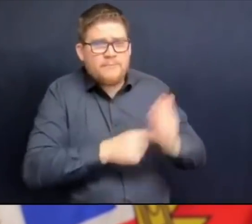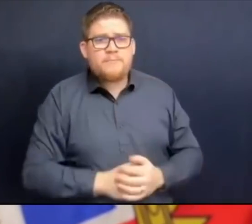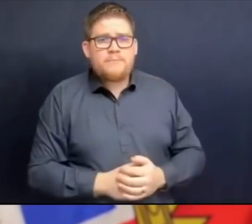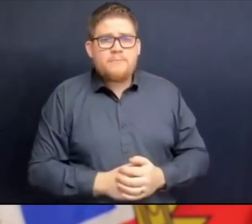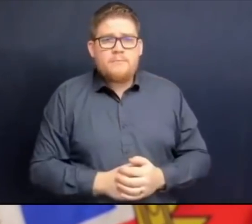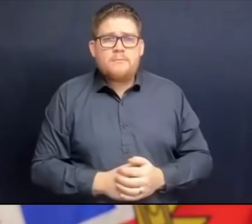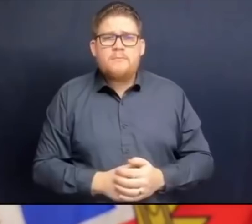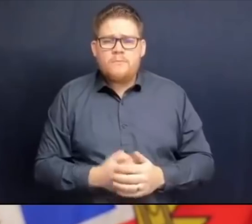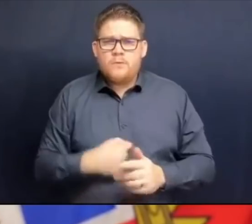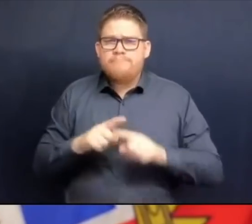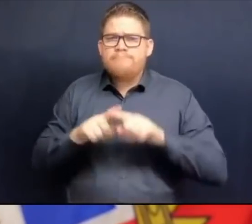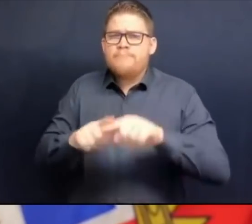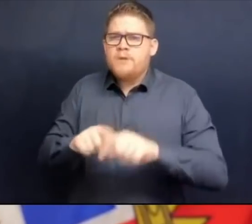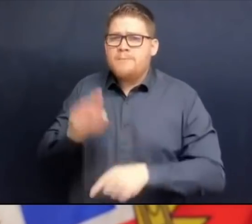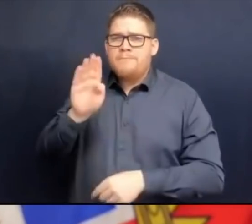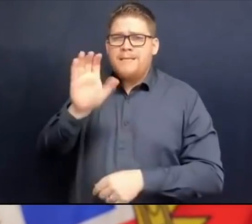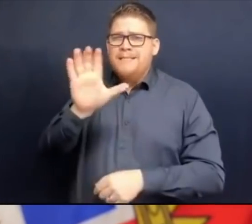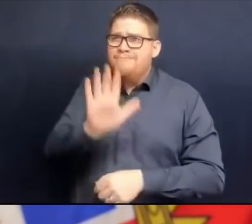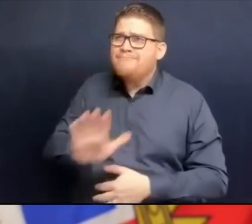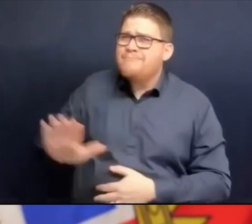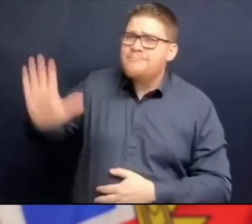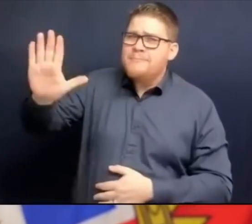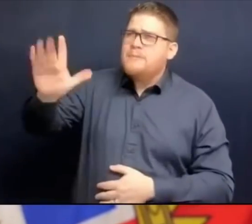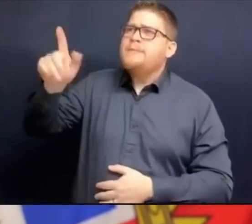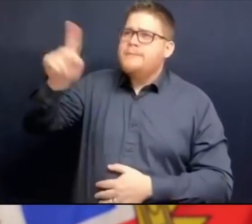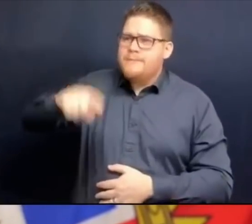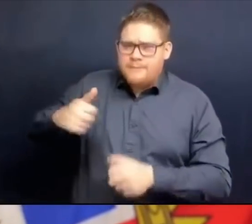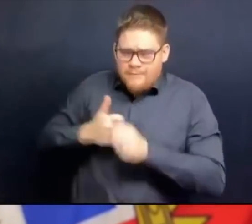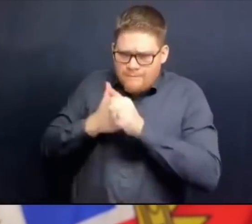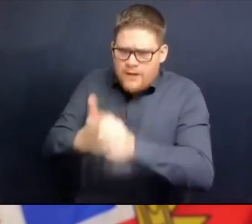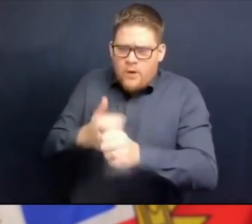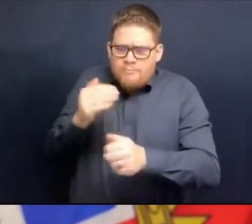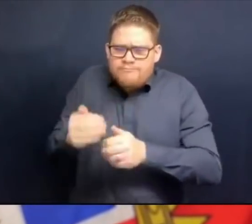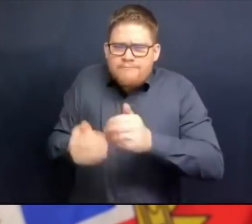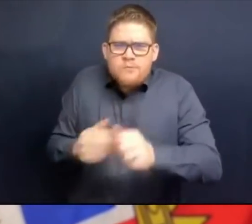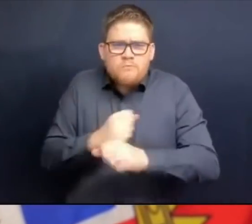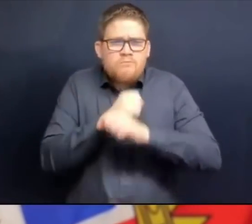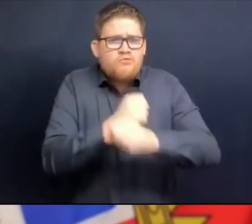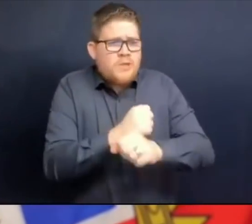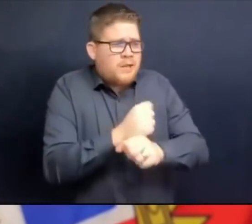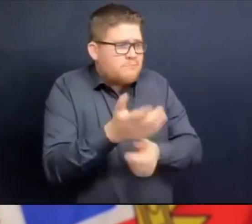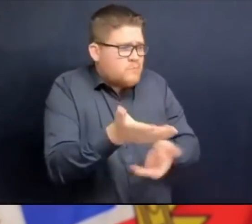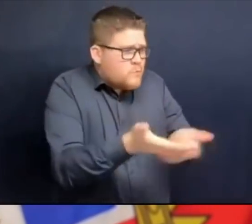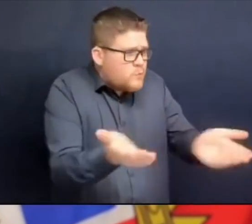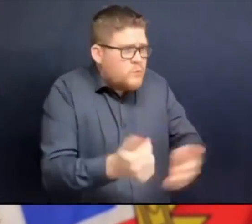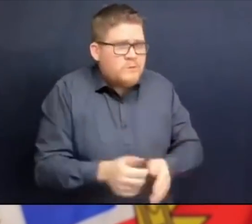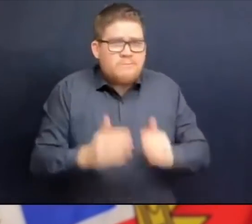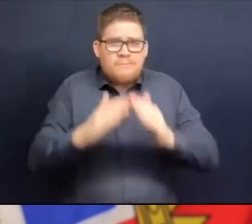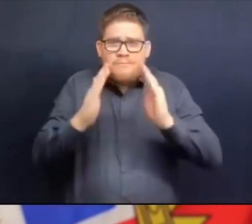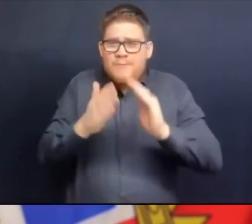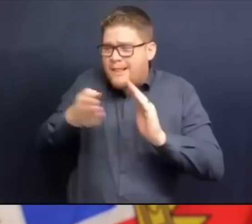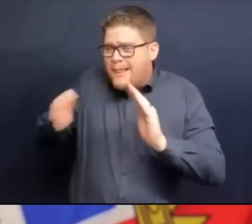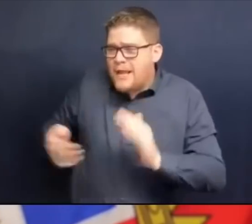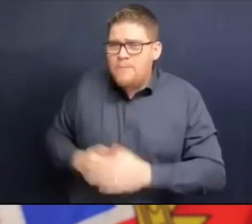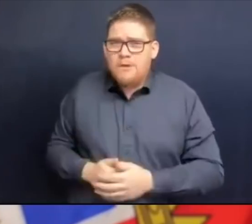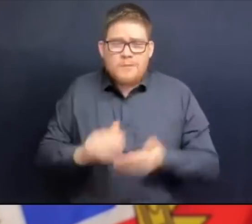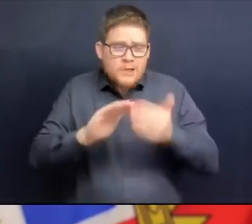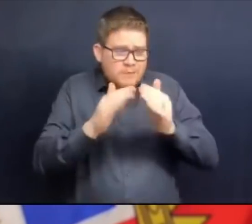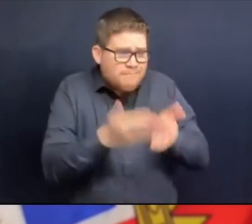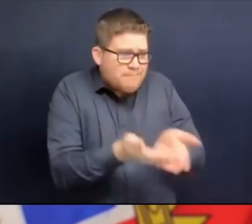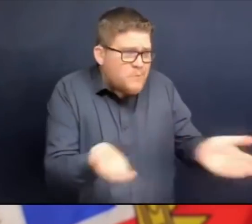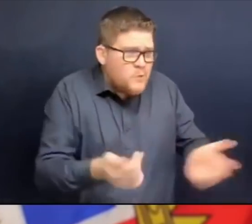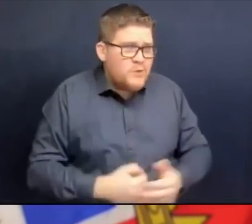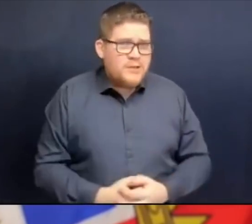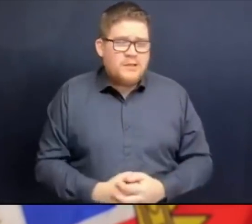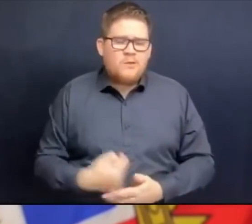in BC who have done and continue to do everything they can to protect themselves, their neighbors, their